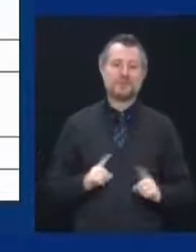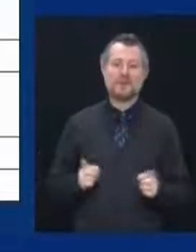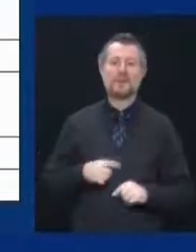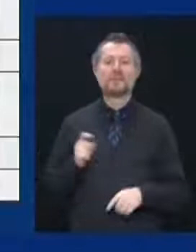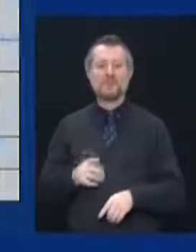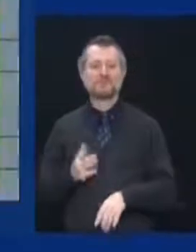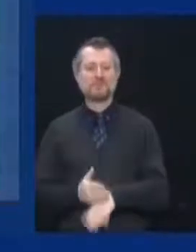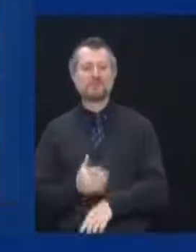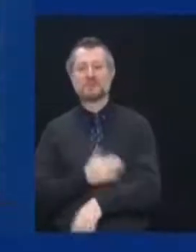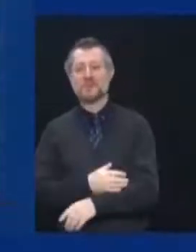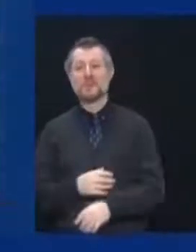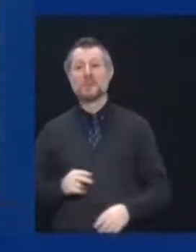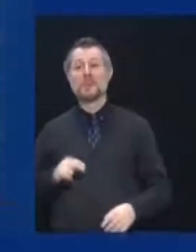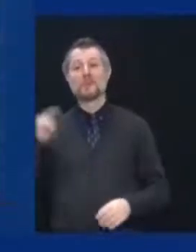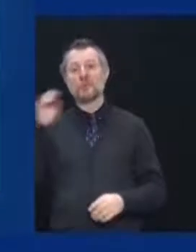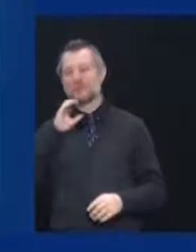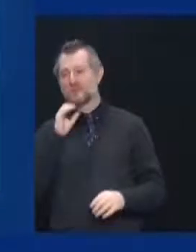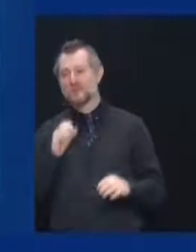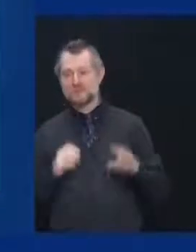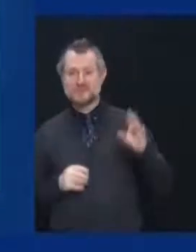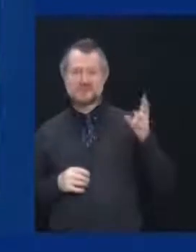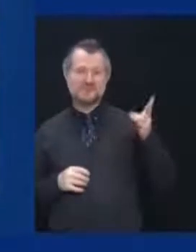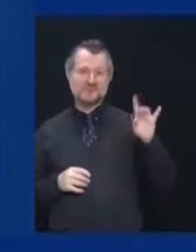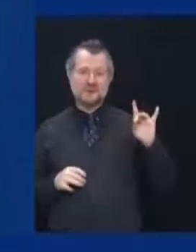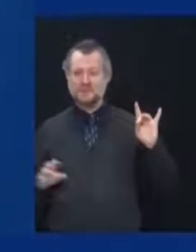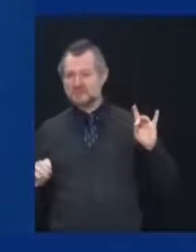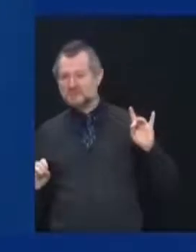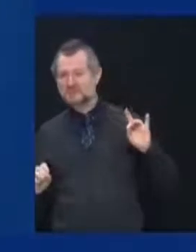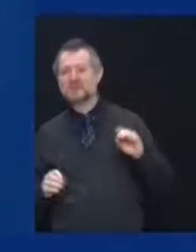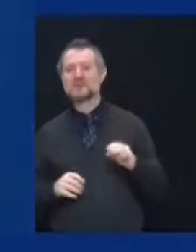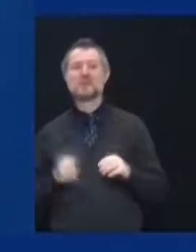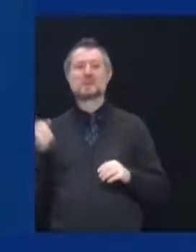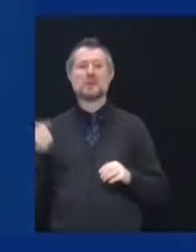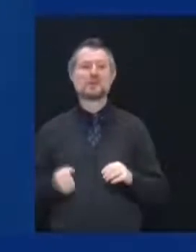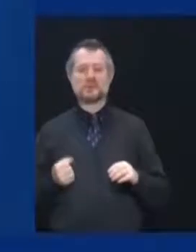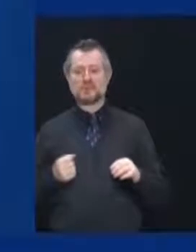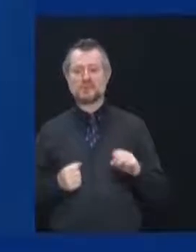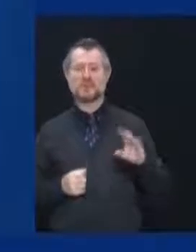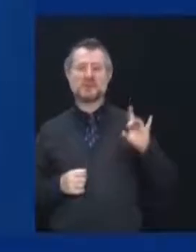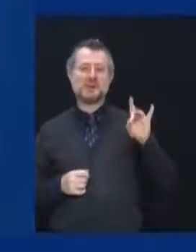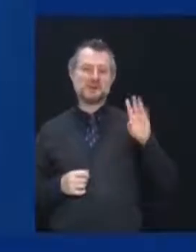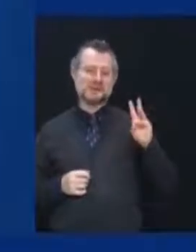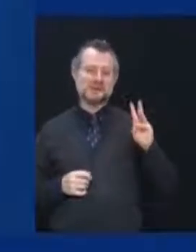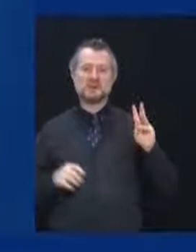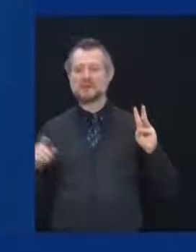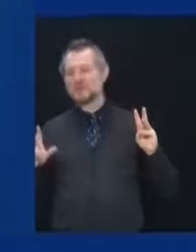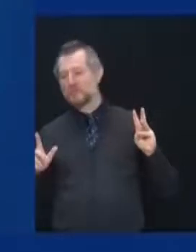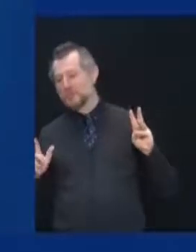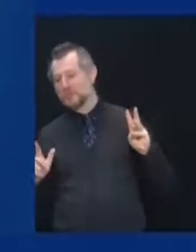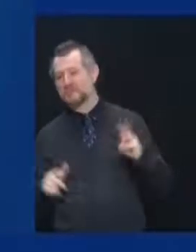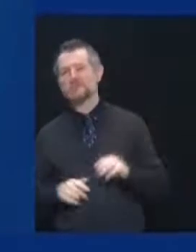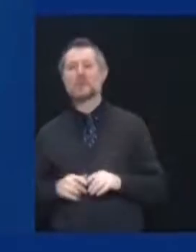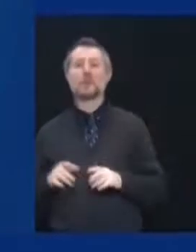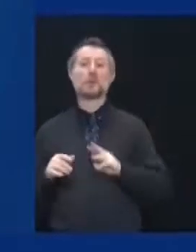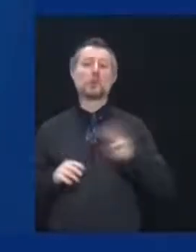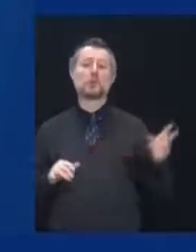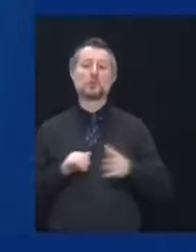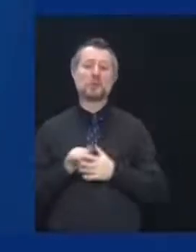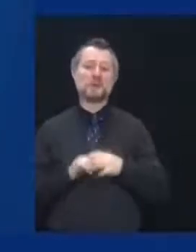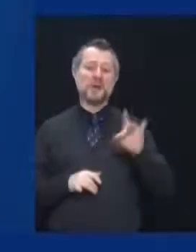North Country, 78 to 50. Southern Tier, 86 to 23. Western New York, 83 to